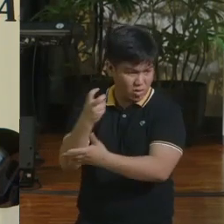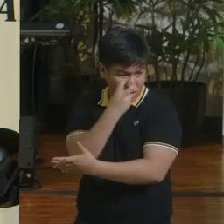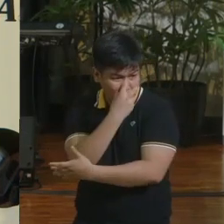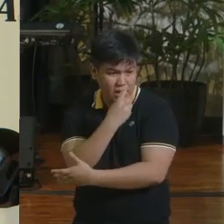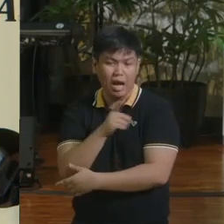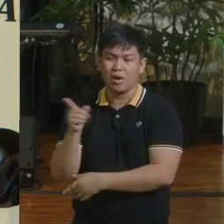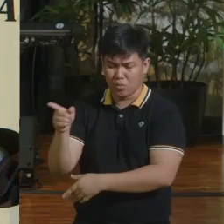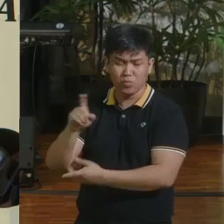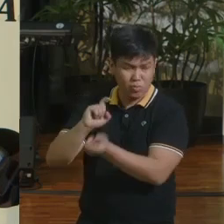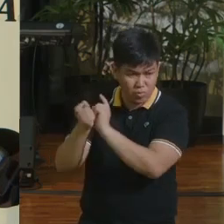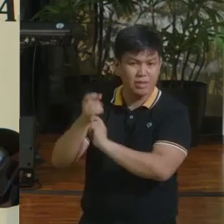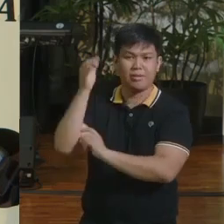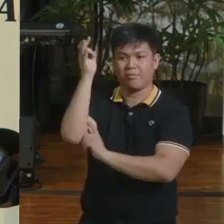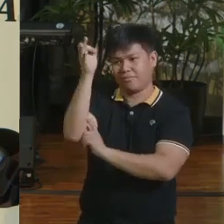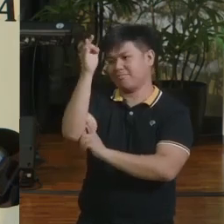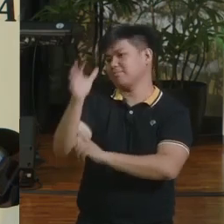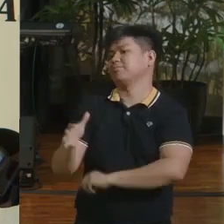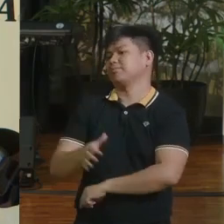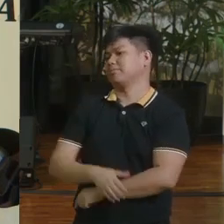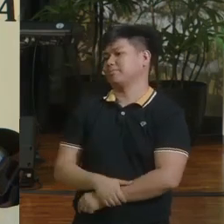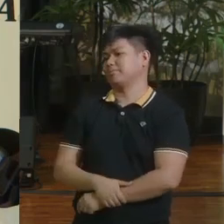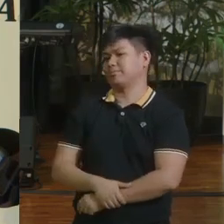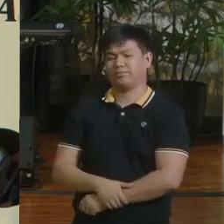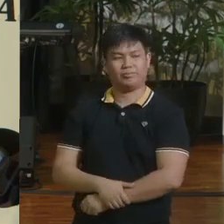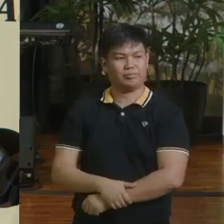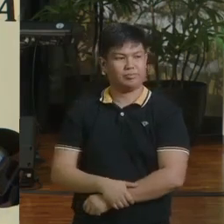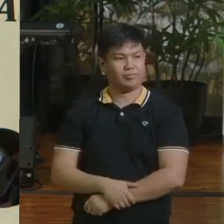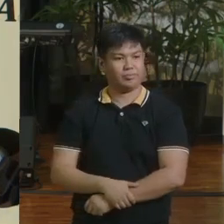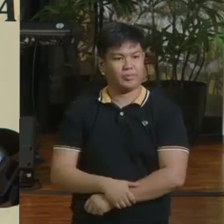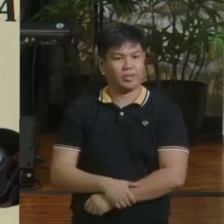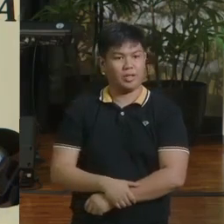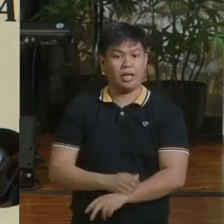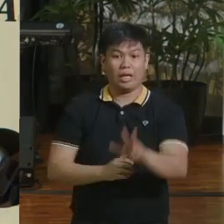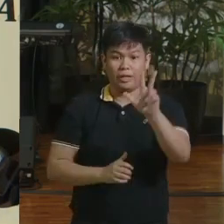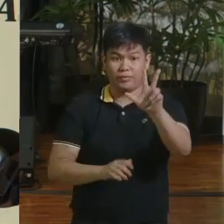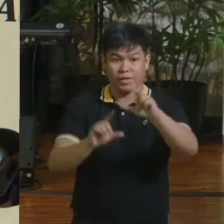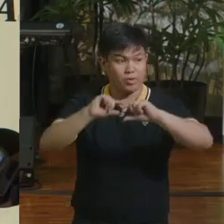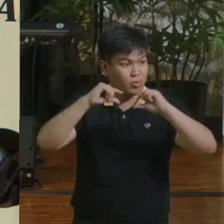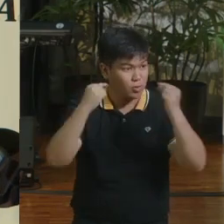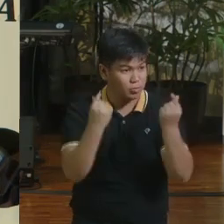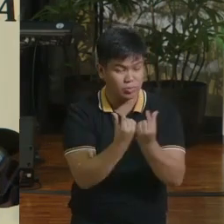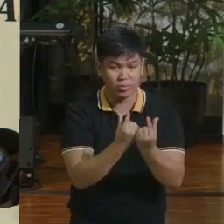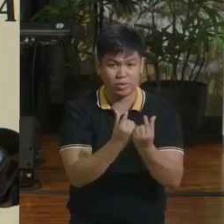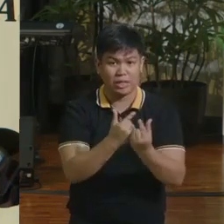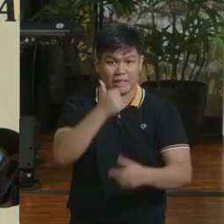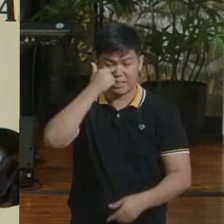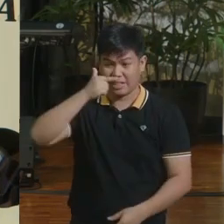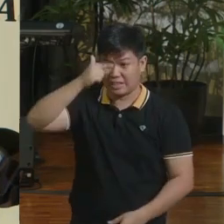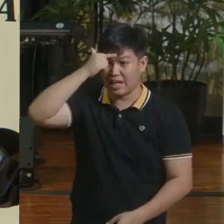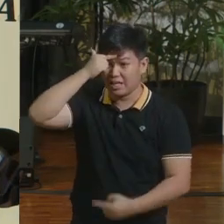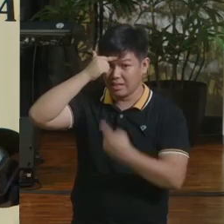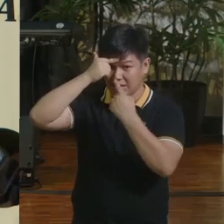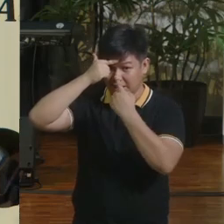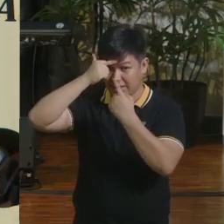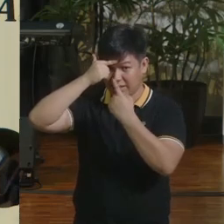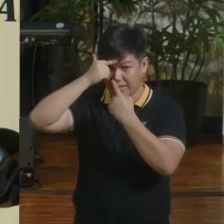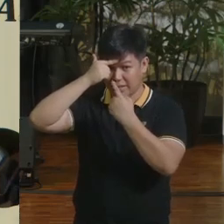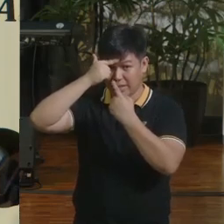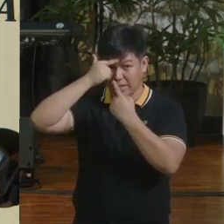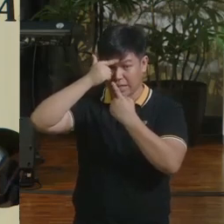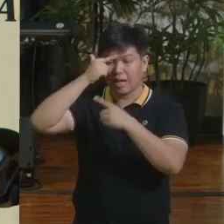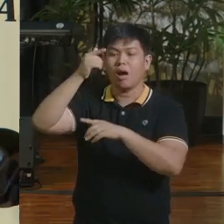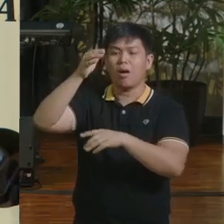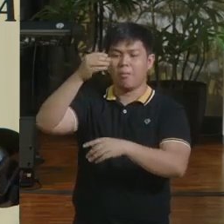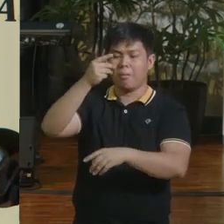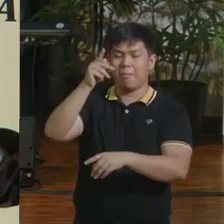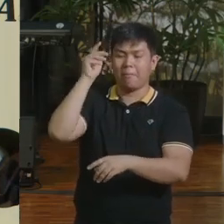At sa Book of Acts, yung tatlong grupo na yon, Gentiles, nag-preach si